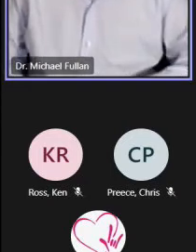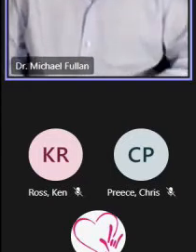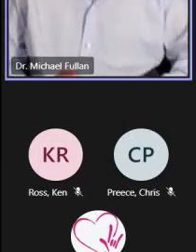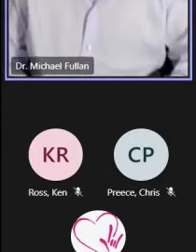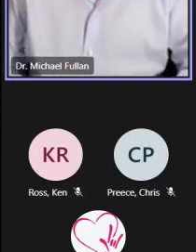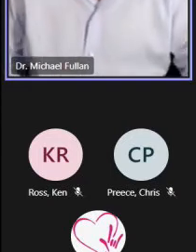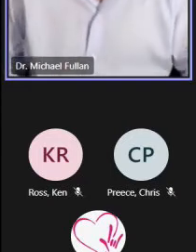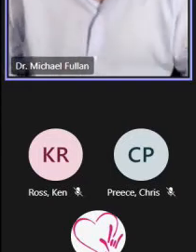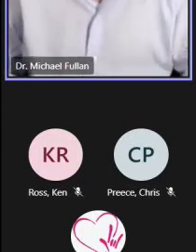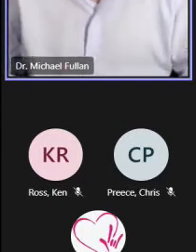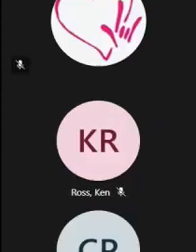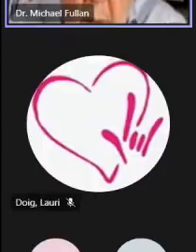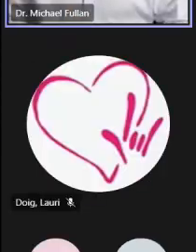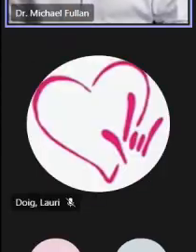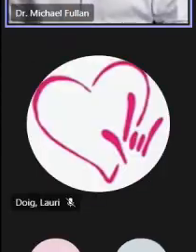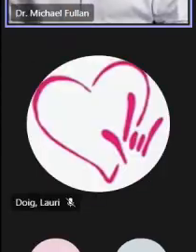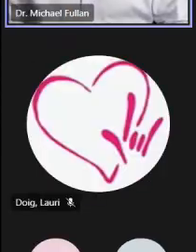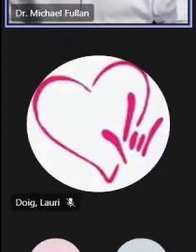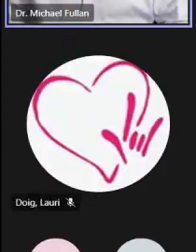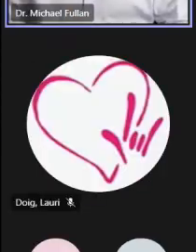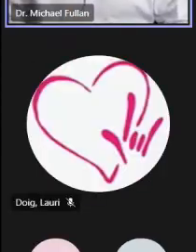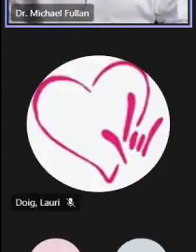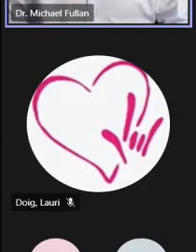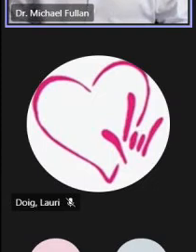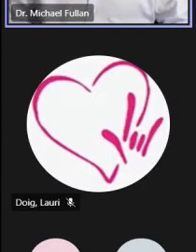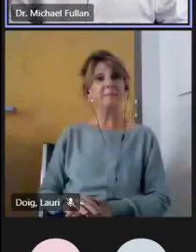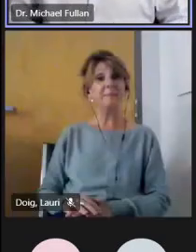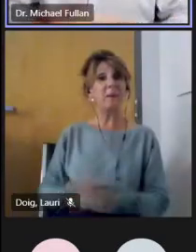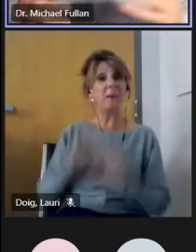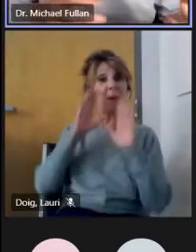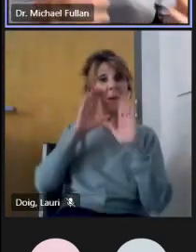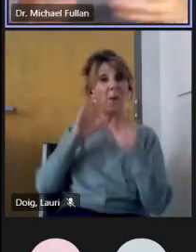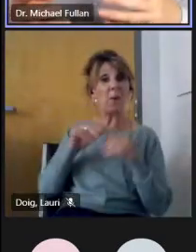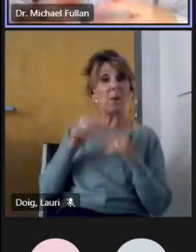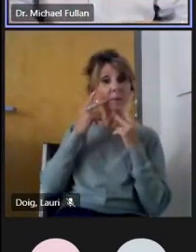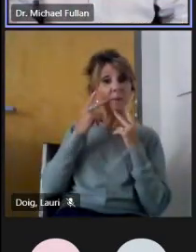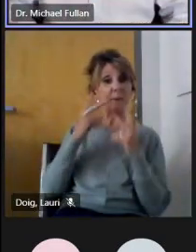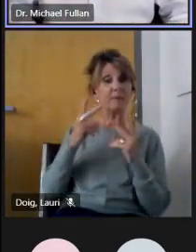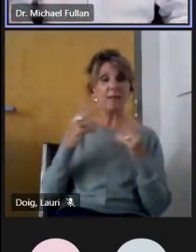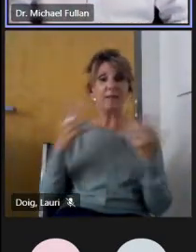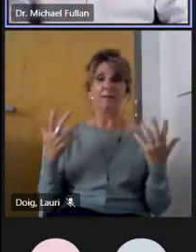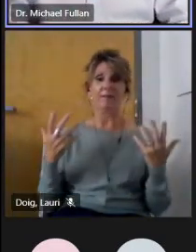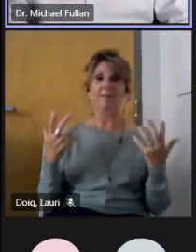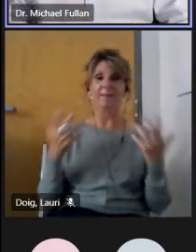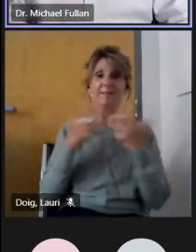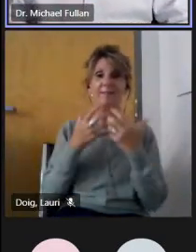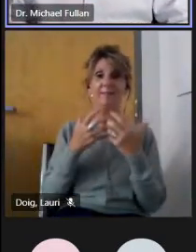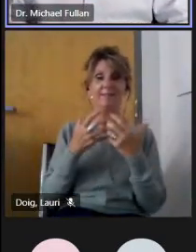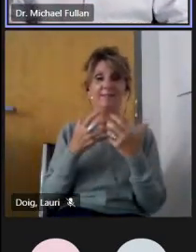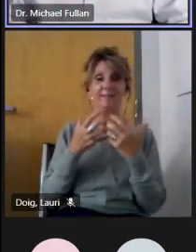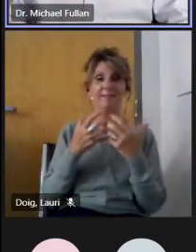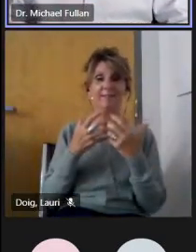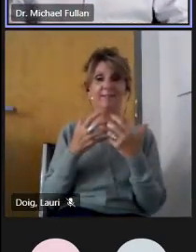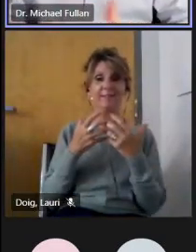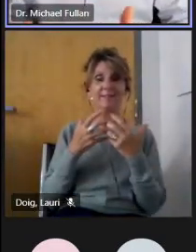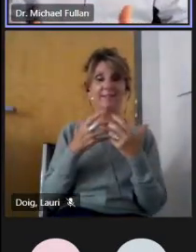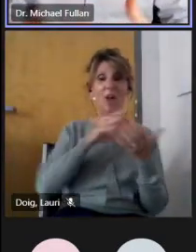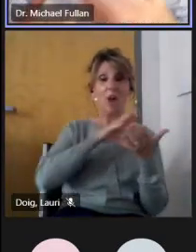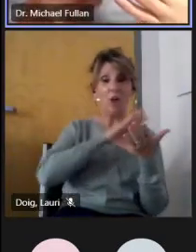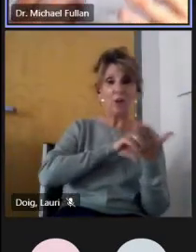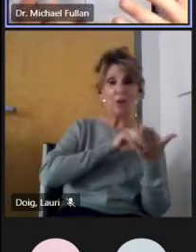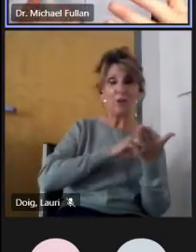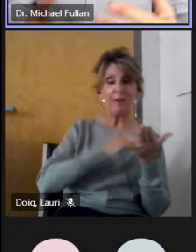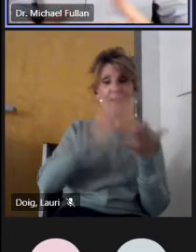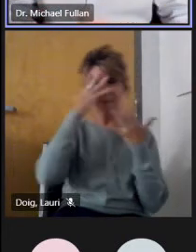Okay, well, I hope you saw what I described as the fusion of well-being and learning in the